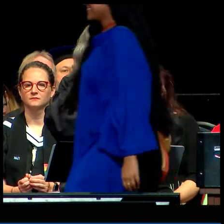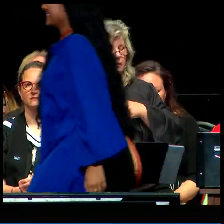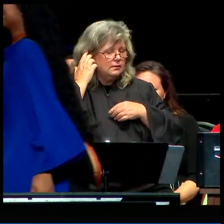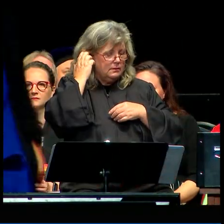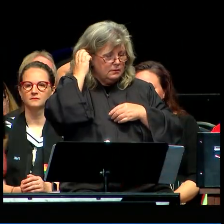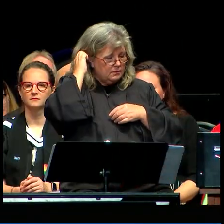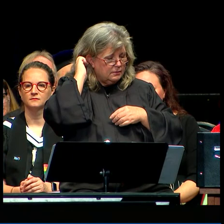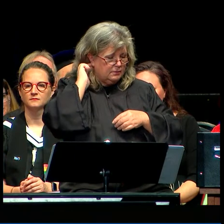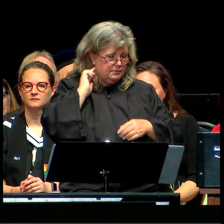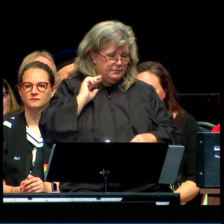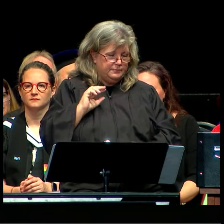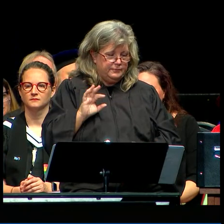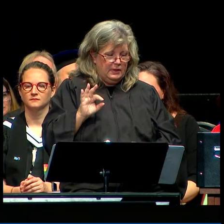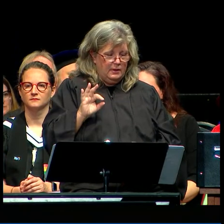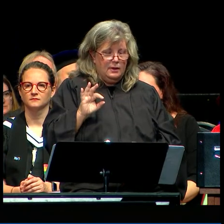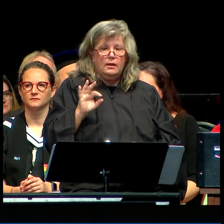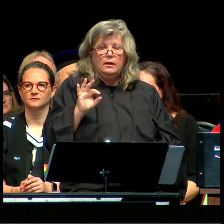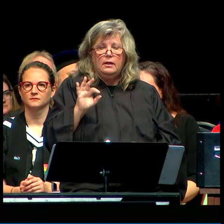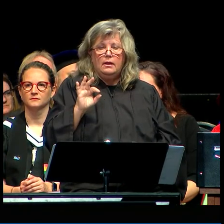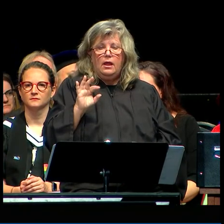Thanuja Vahisar.